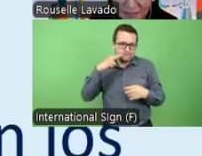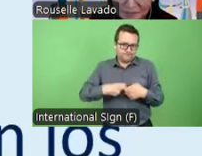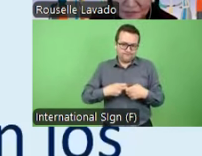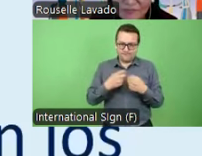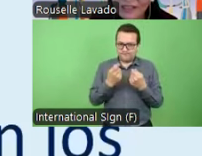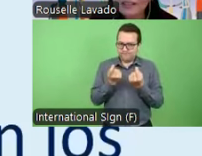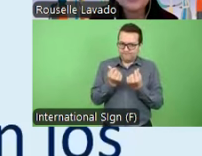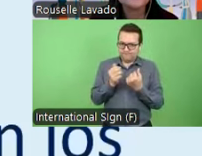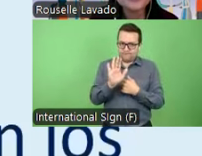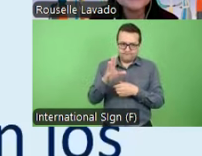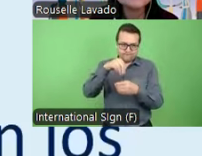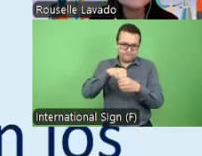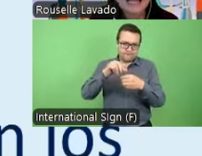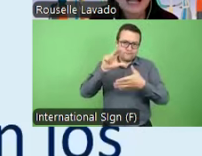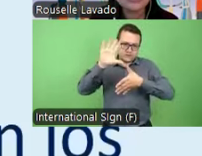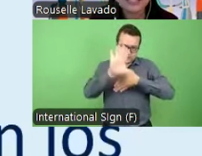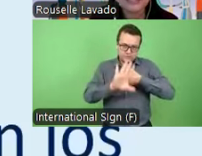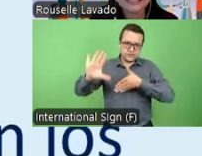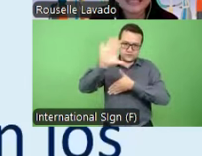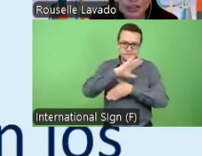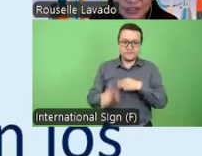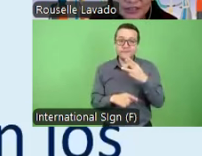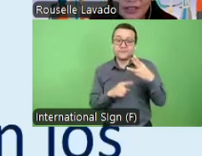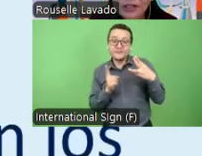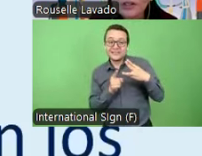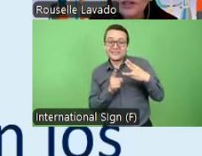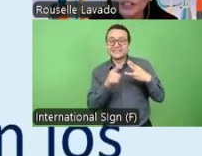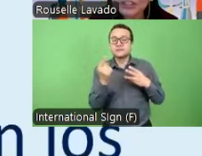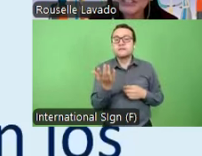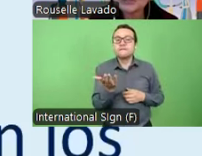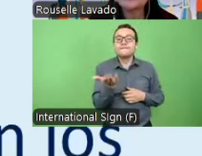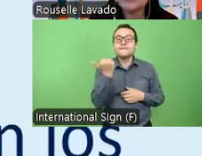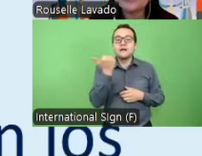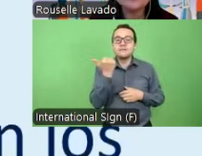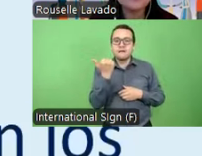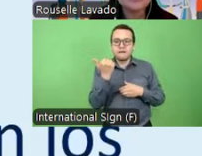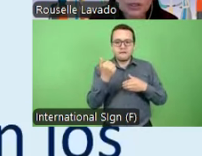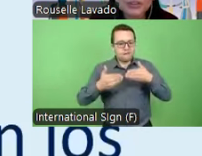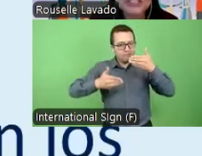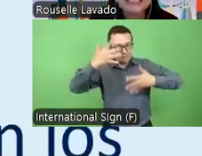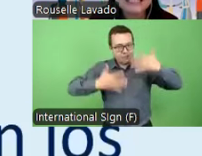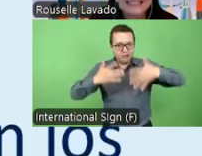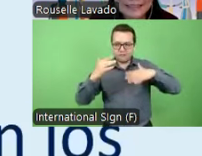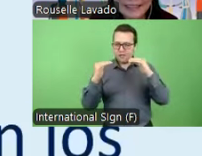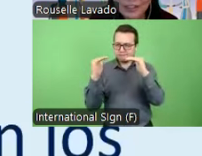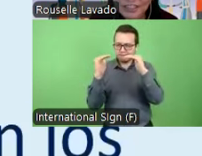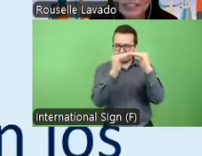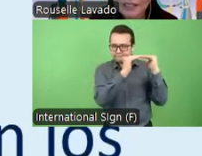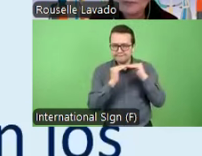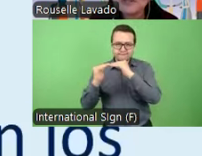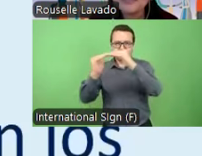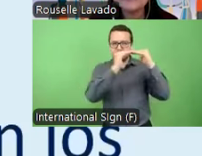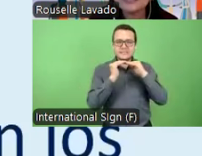country. Third is the lack of standardization. Countries use different methodologies and